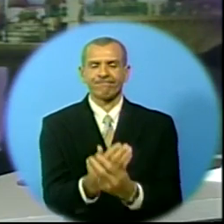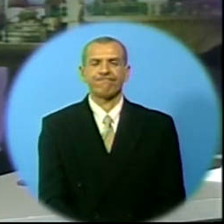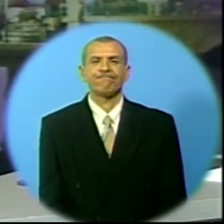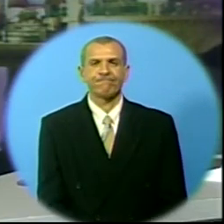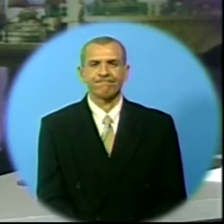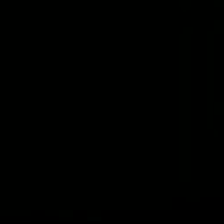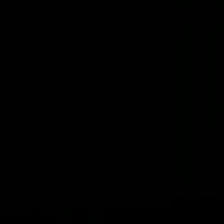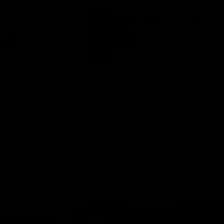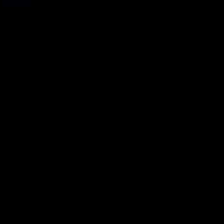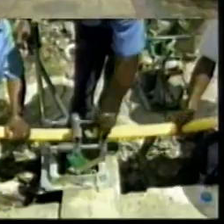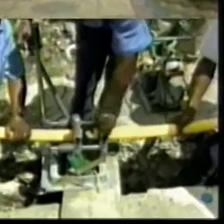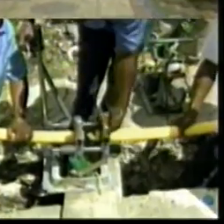The